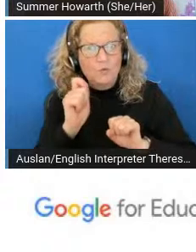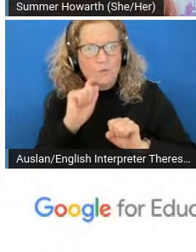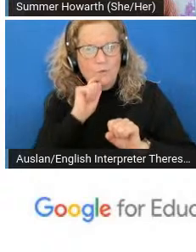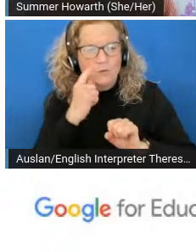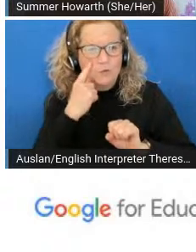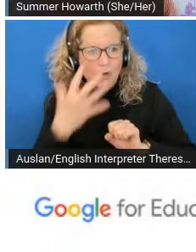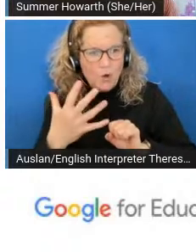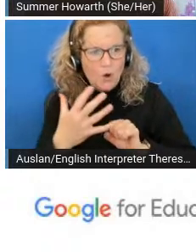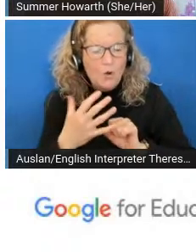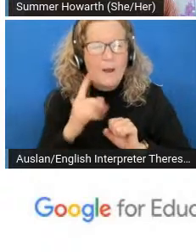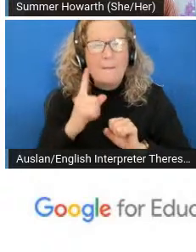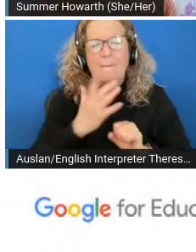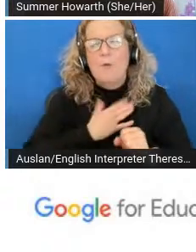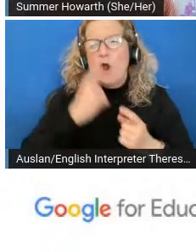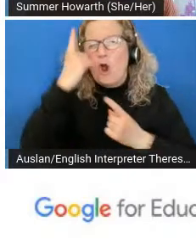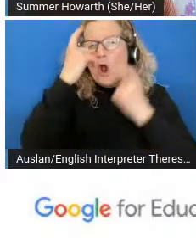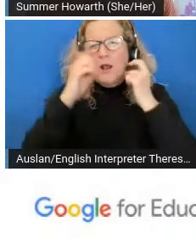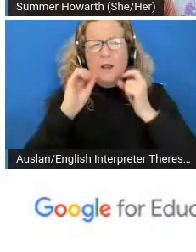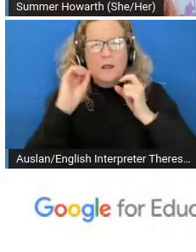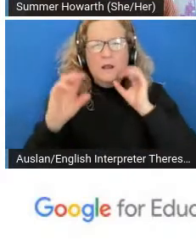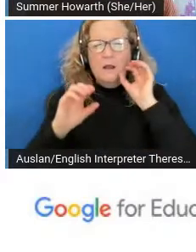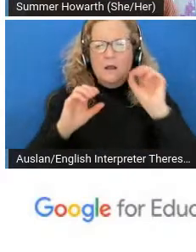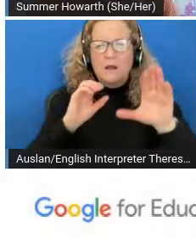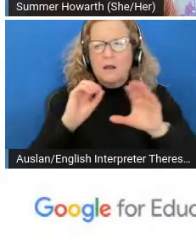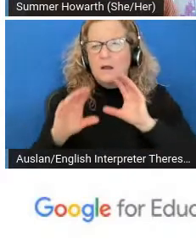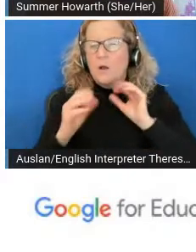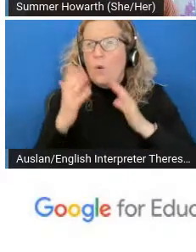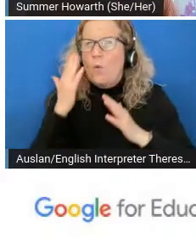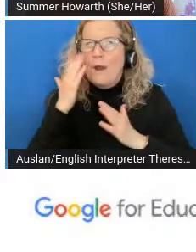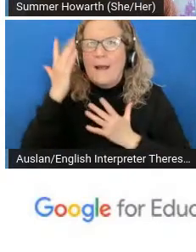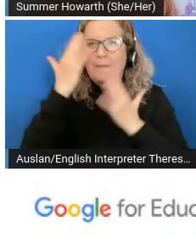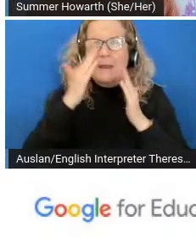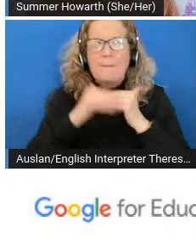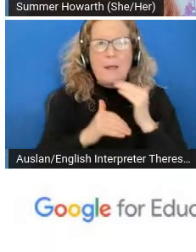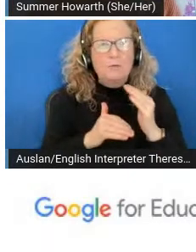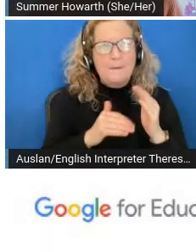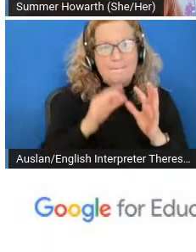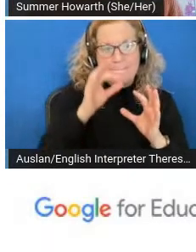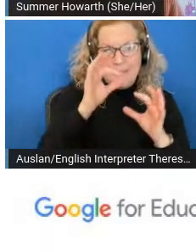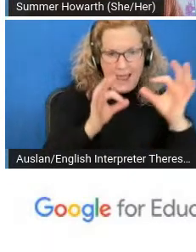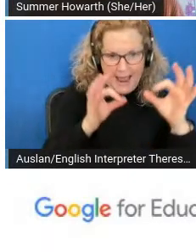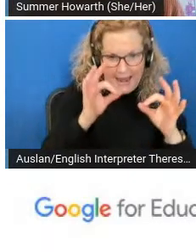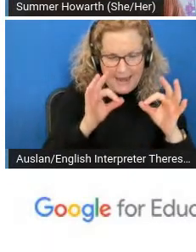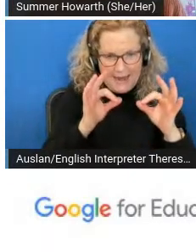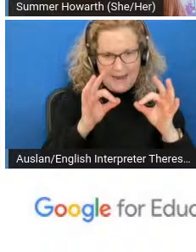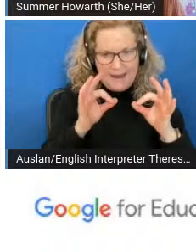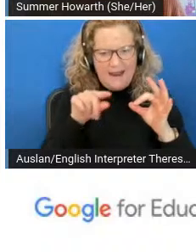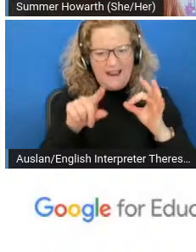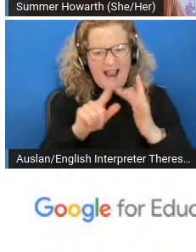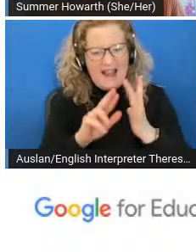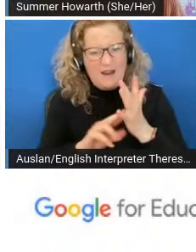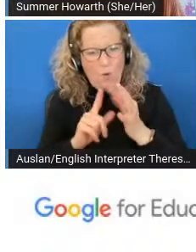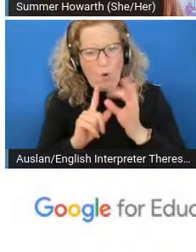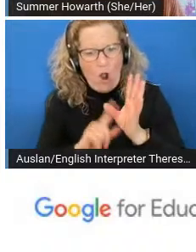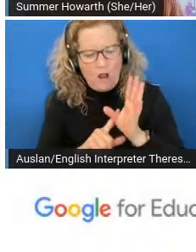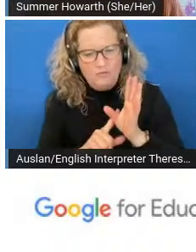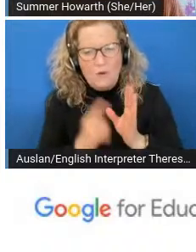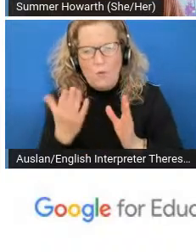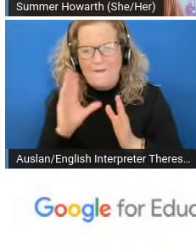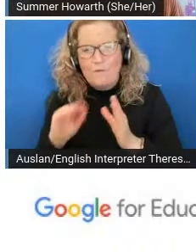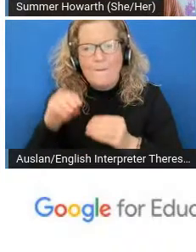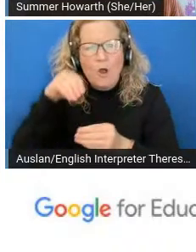some of these ideas. What do I do when I'm thinking about planning an inquiry? And I was thinking, like, where do I get my content